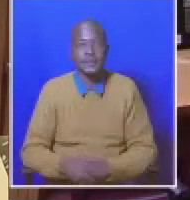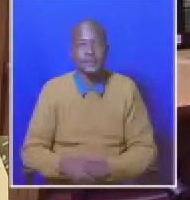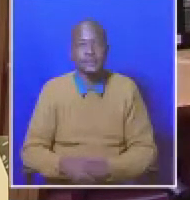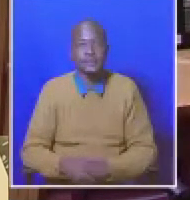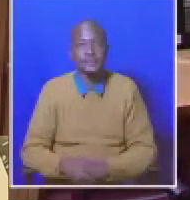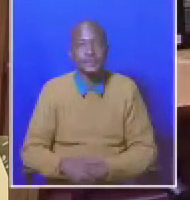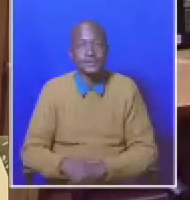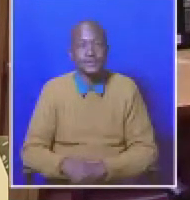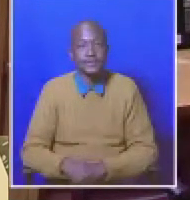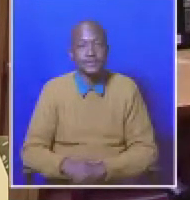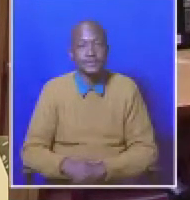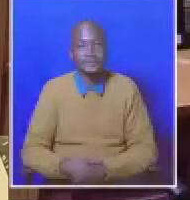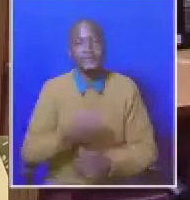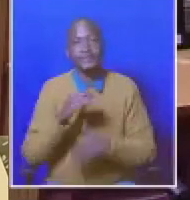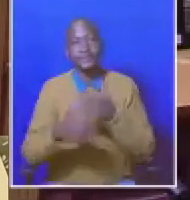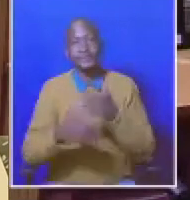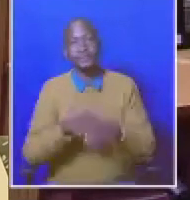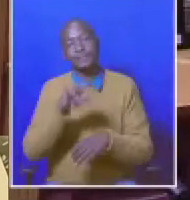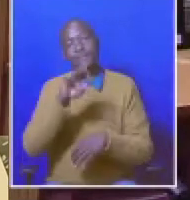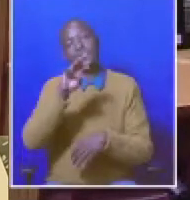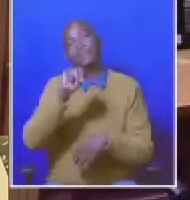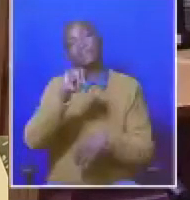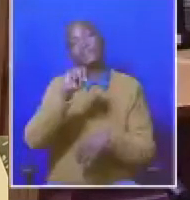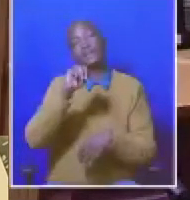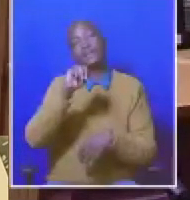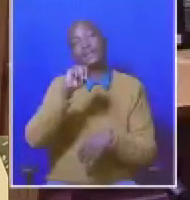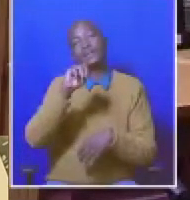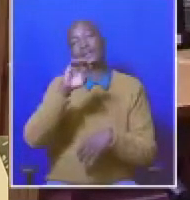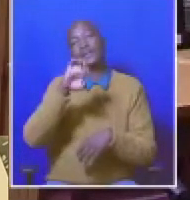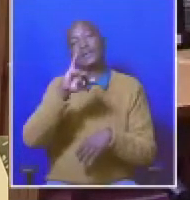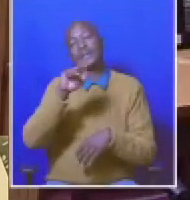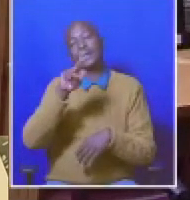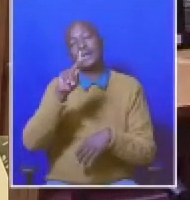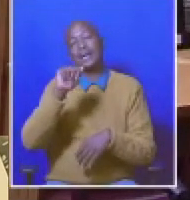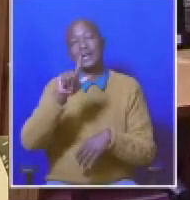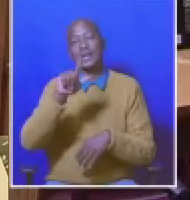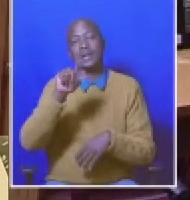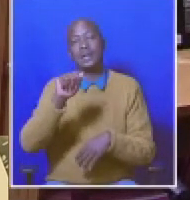We'll now proceed to Honorable Mikalakis.